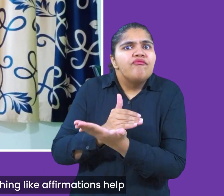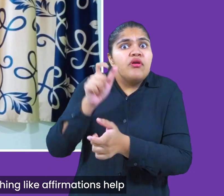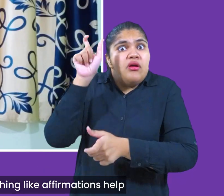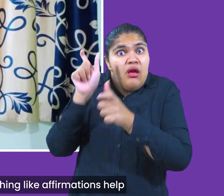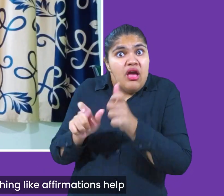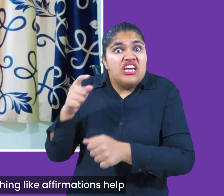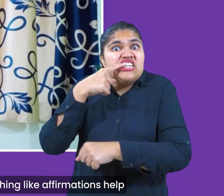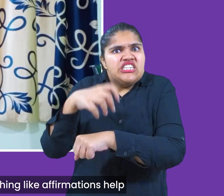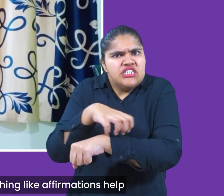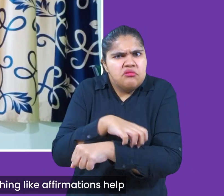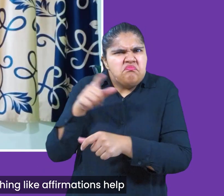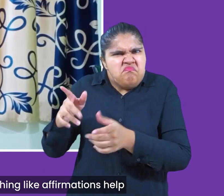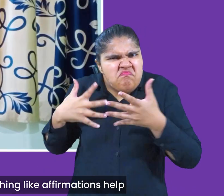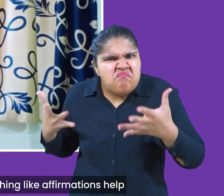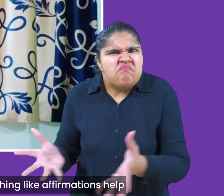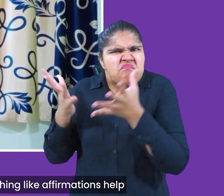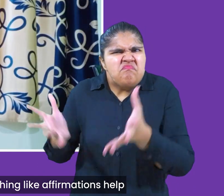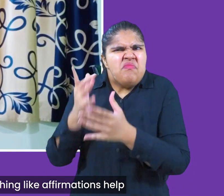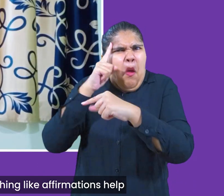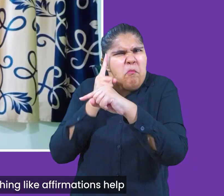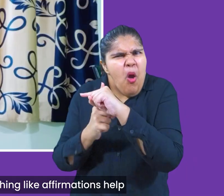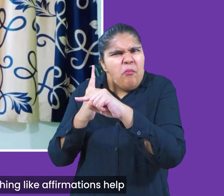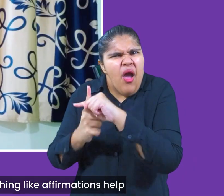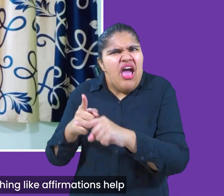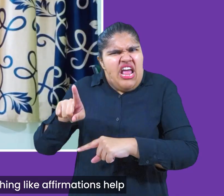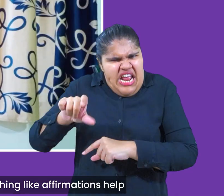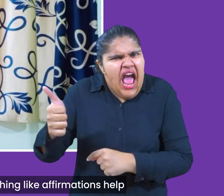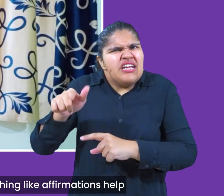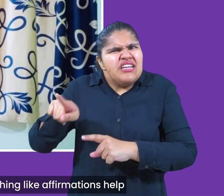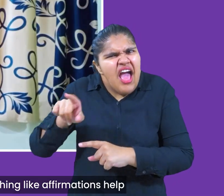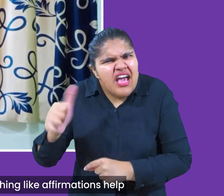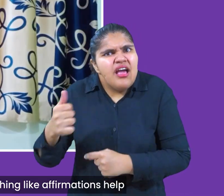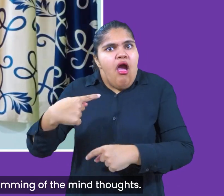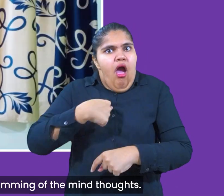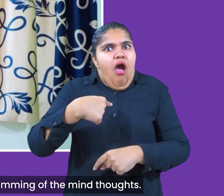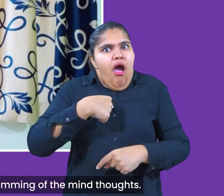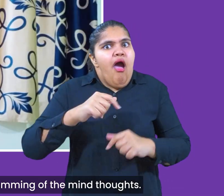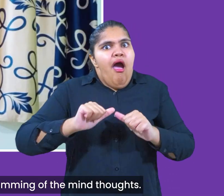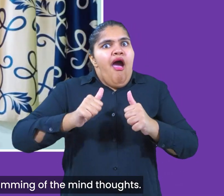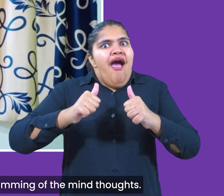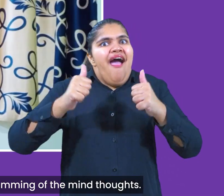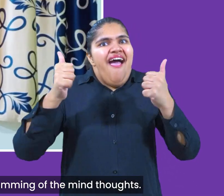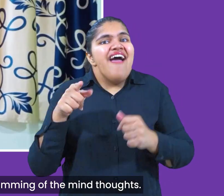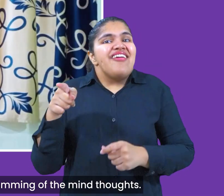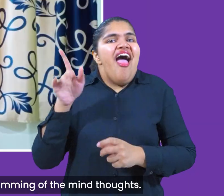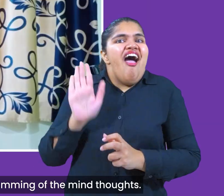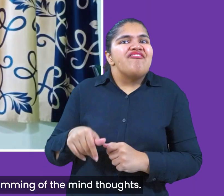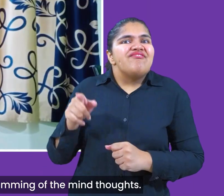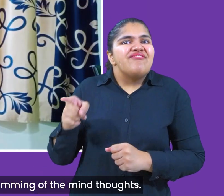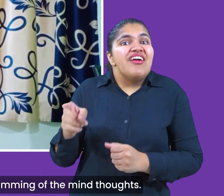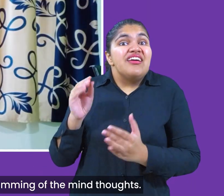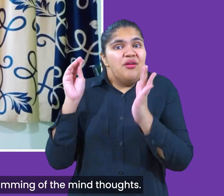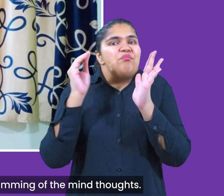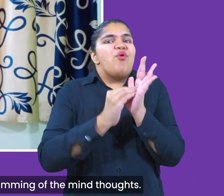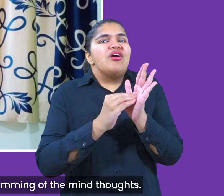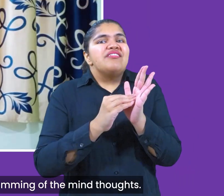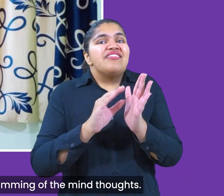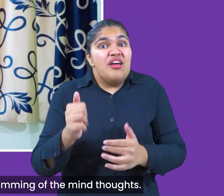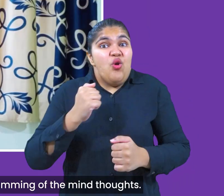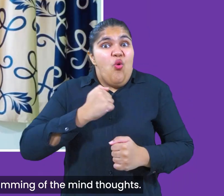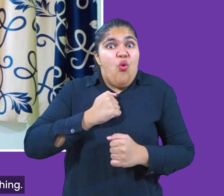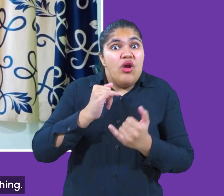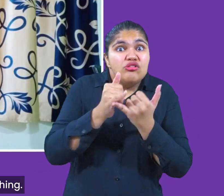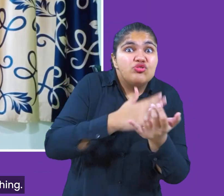affirmation, like which helps like same thing, like affirmations help in mental programming, right? Reprogramming of the mind